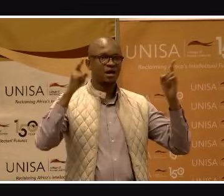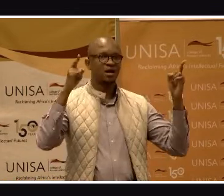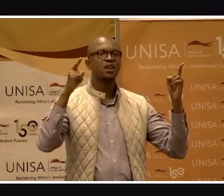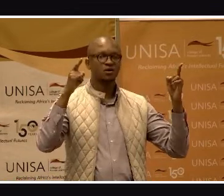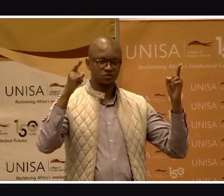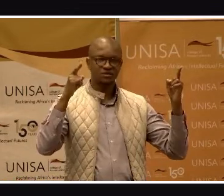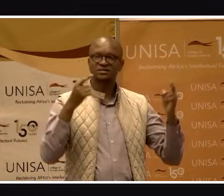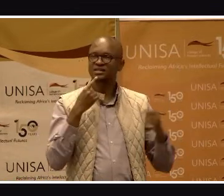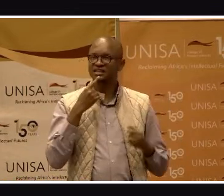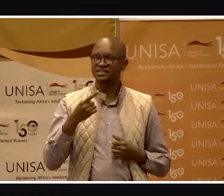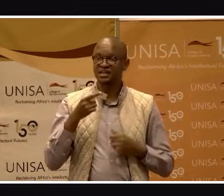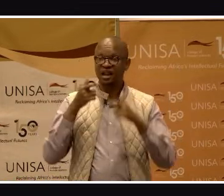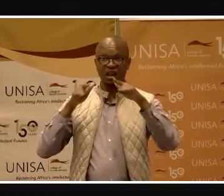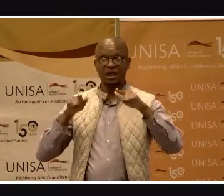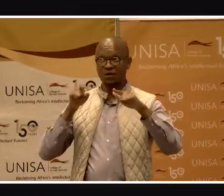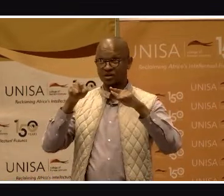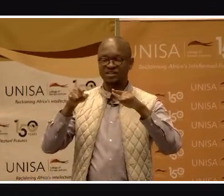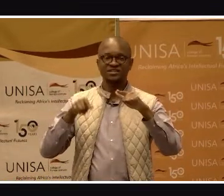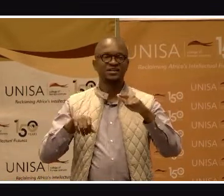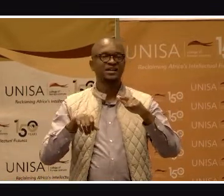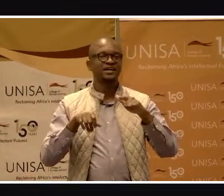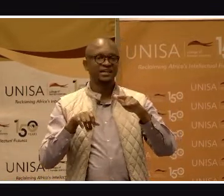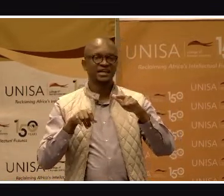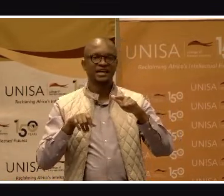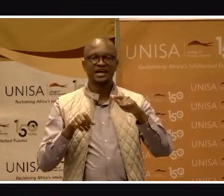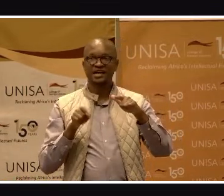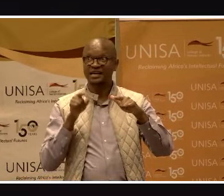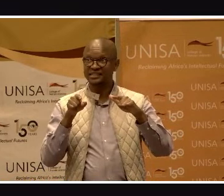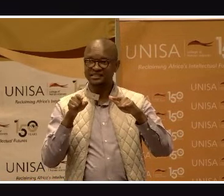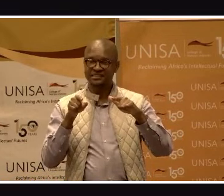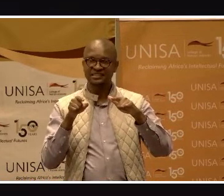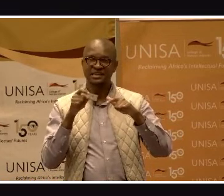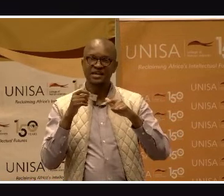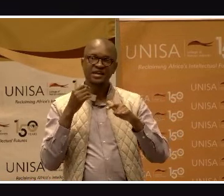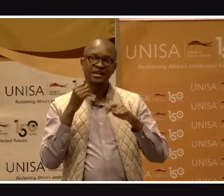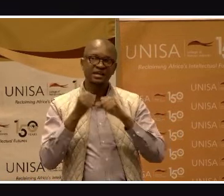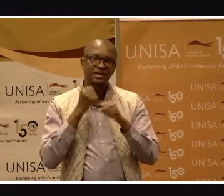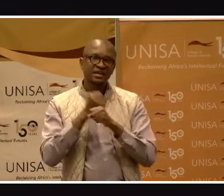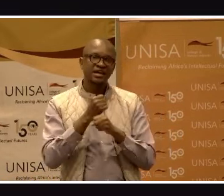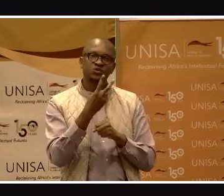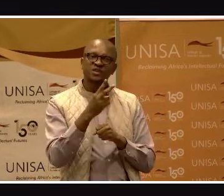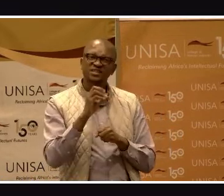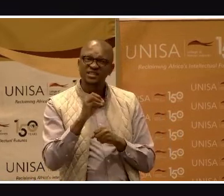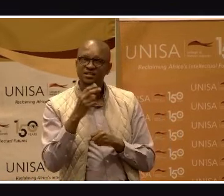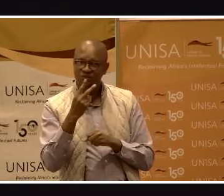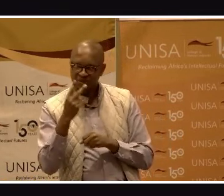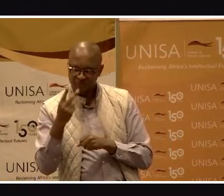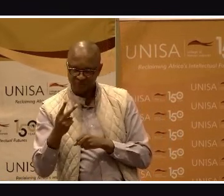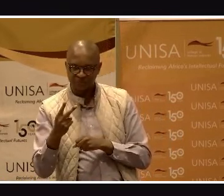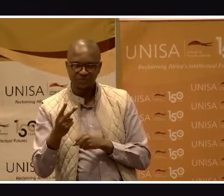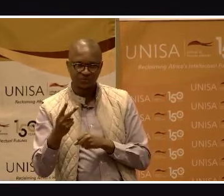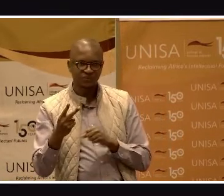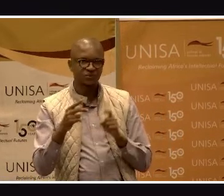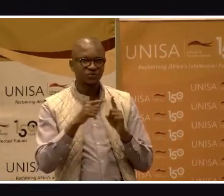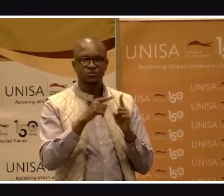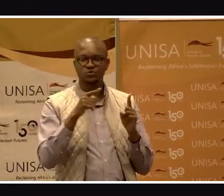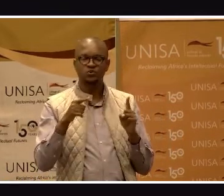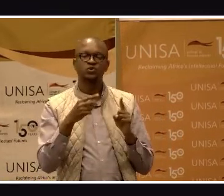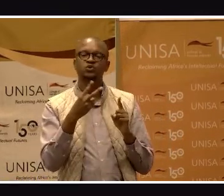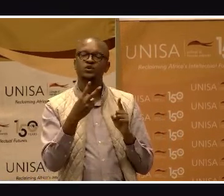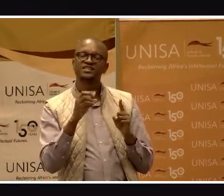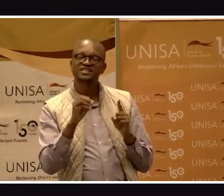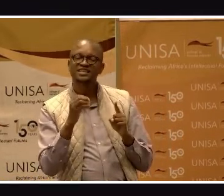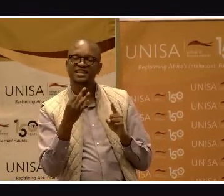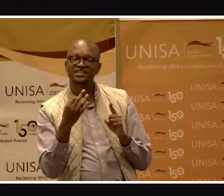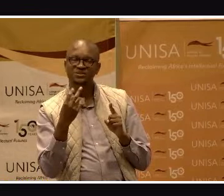Languages, IDIA, beginning from the year 2022 running to the year 2032. And what